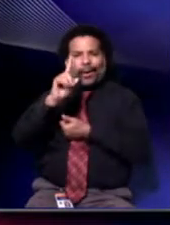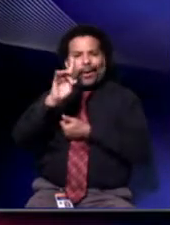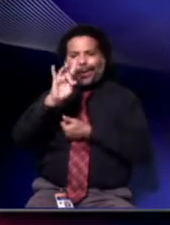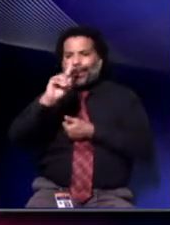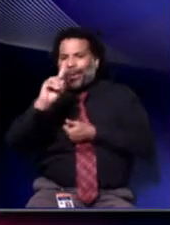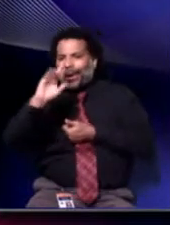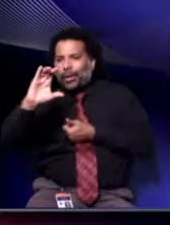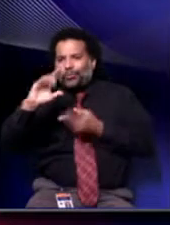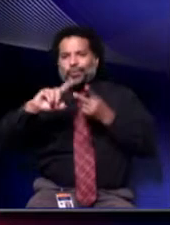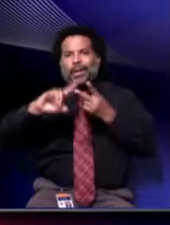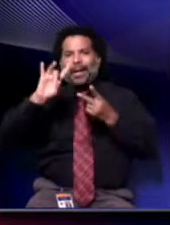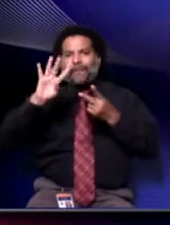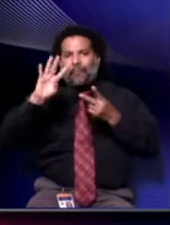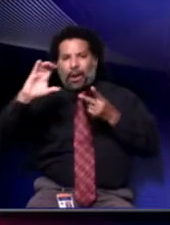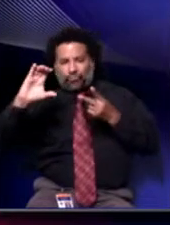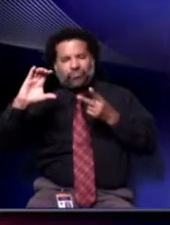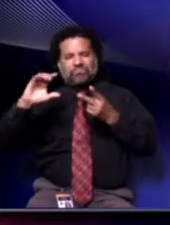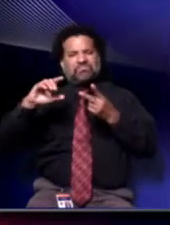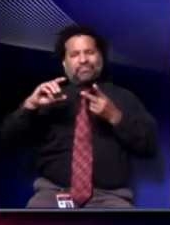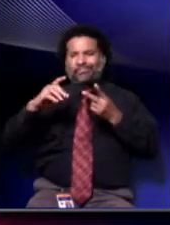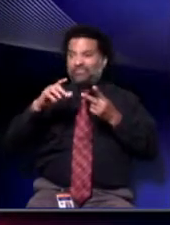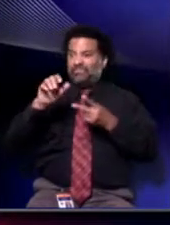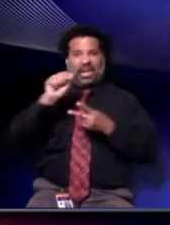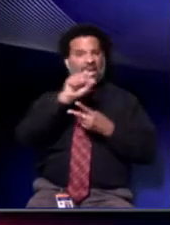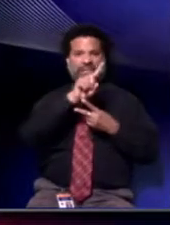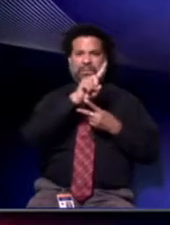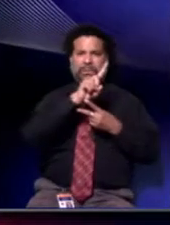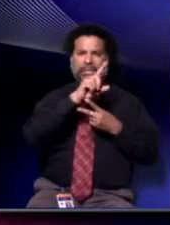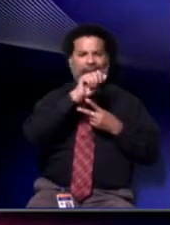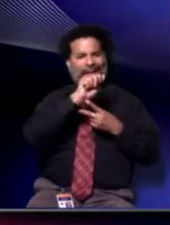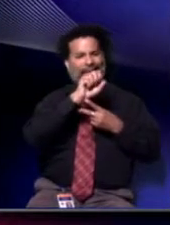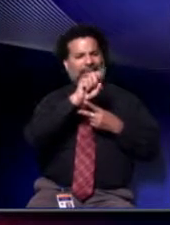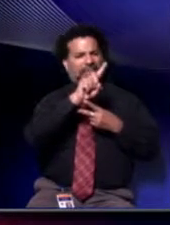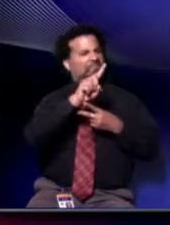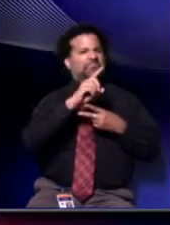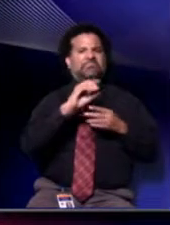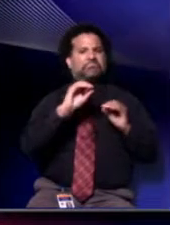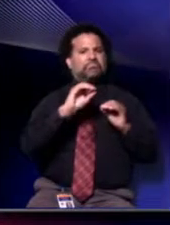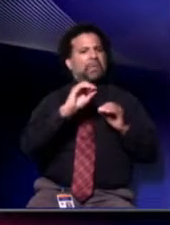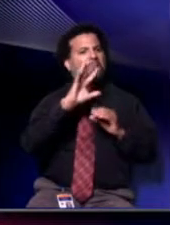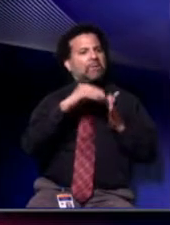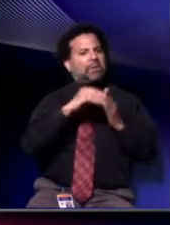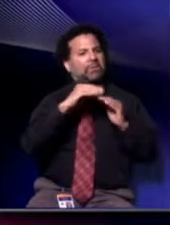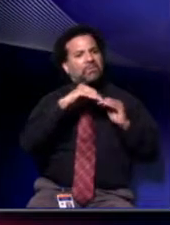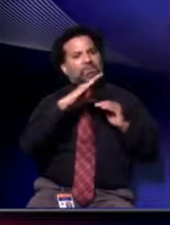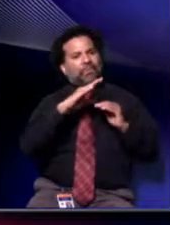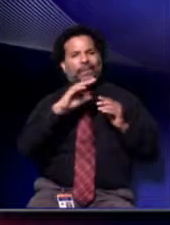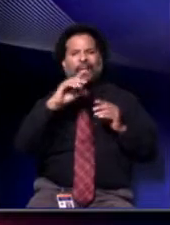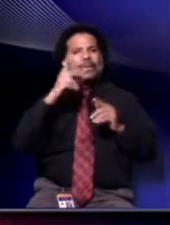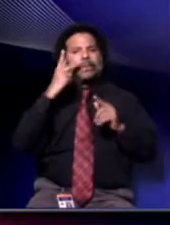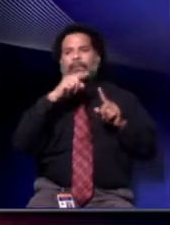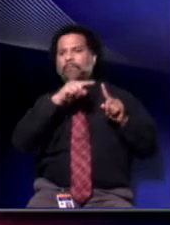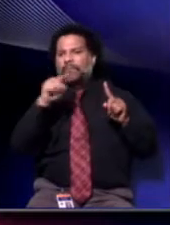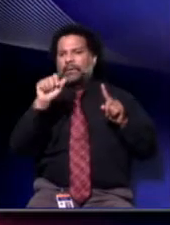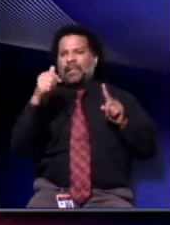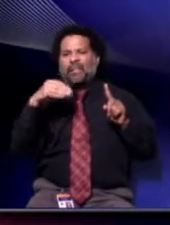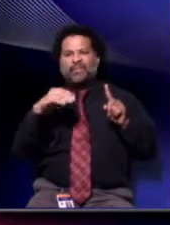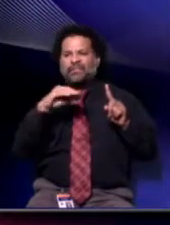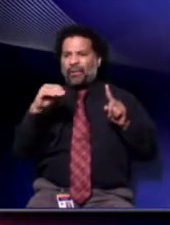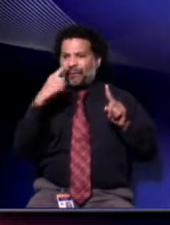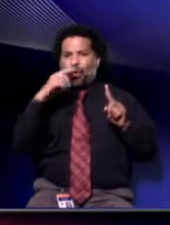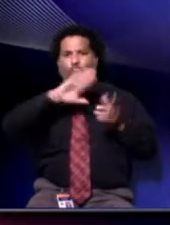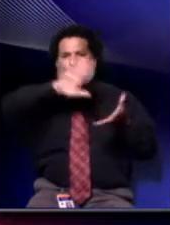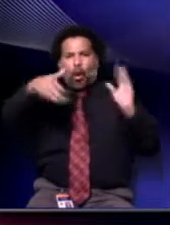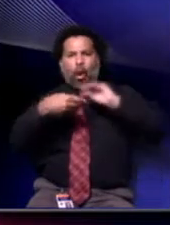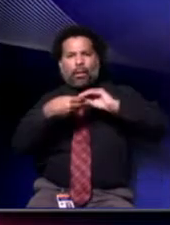ASB, I don't see any capital equipment $5,000 or more, and then I see around $10,000, for all of ASB.